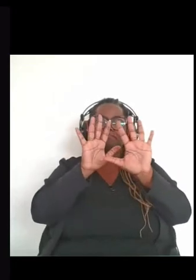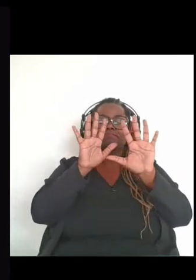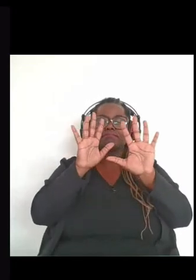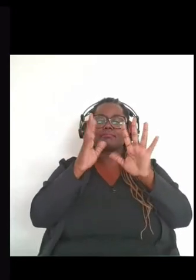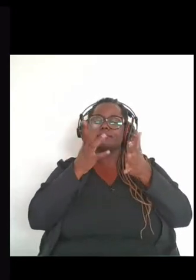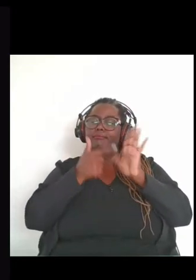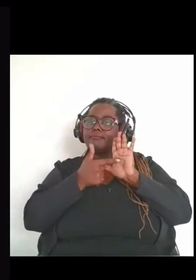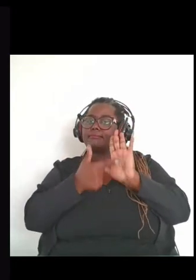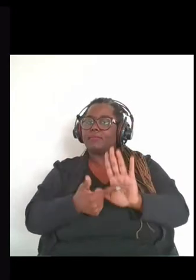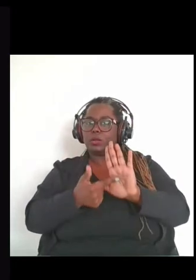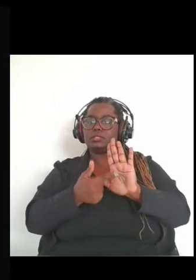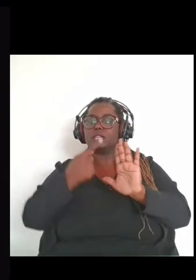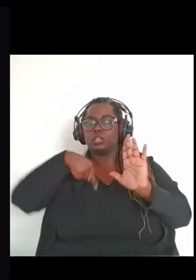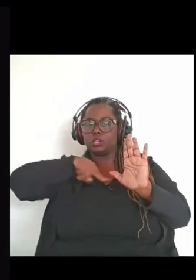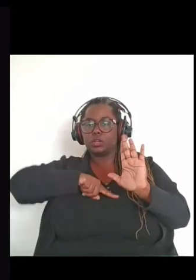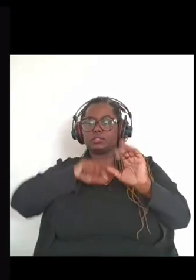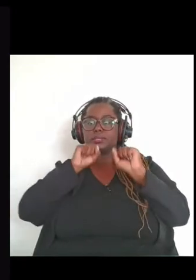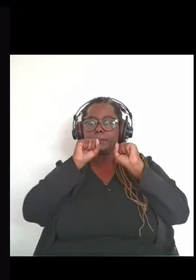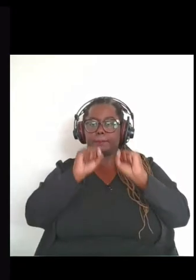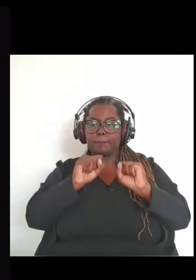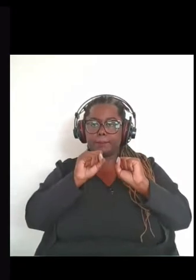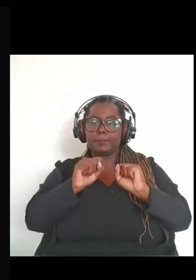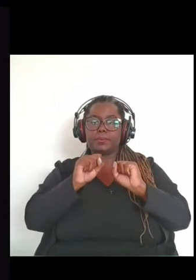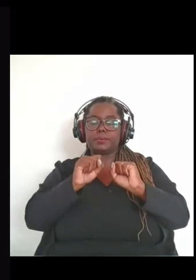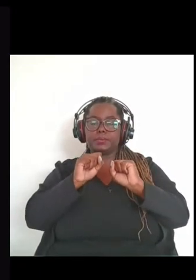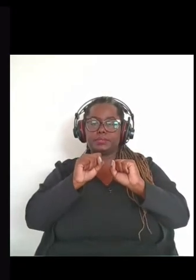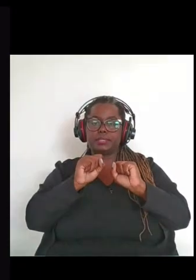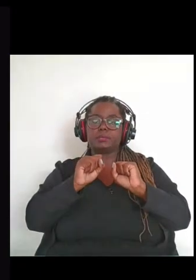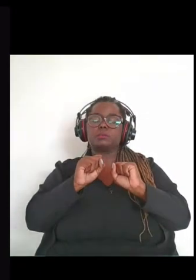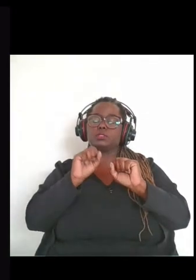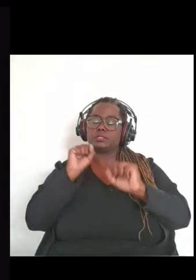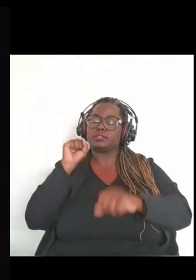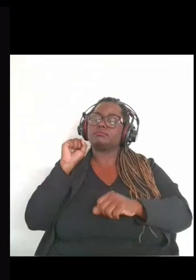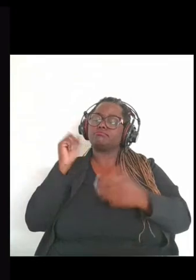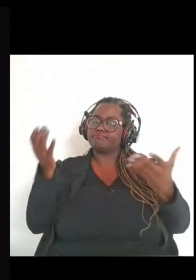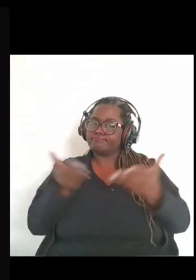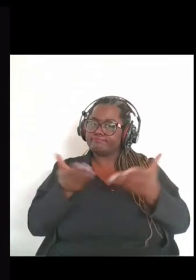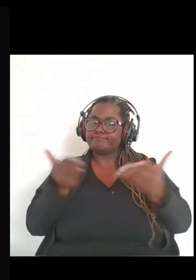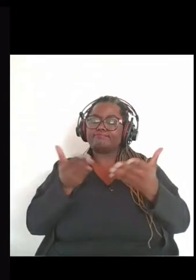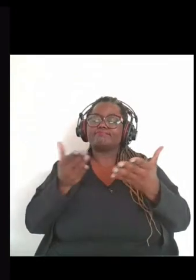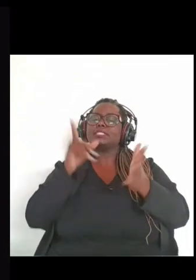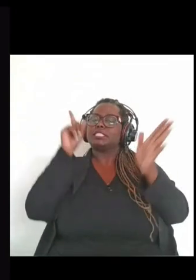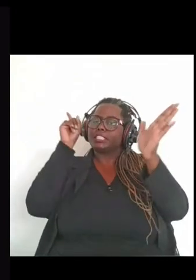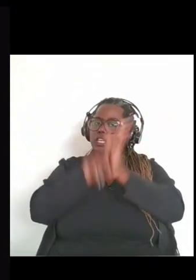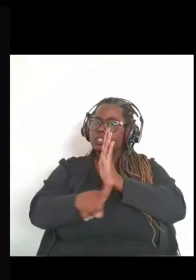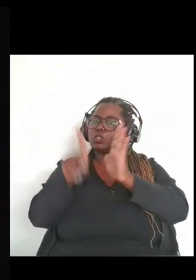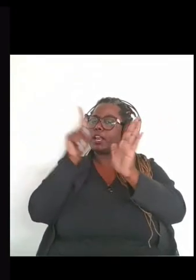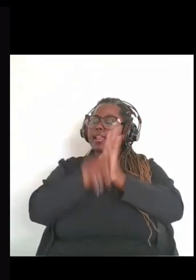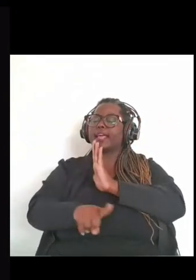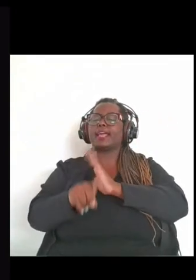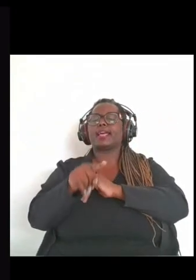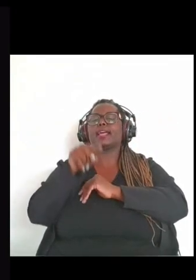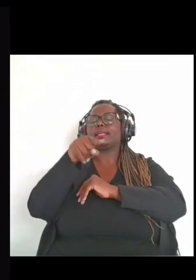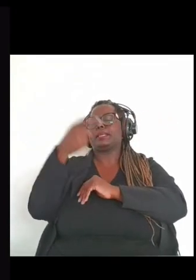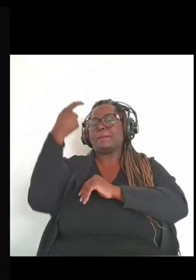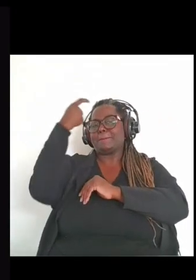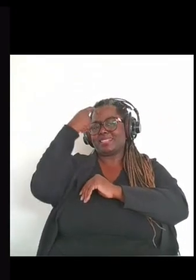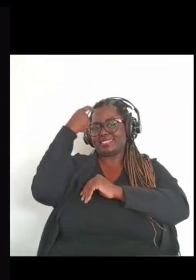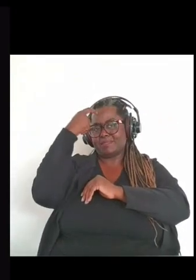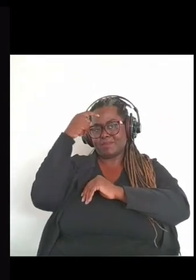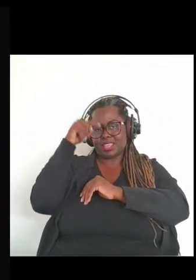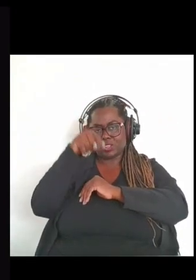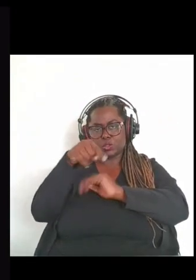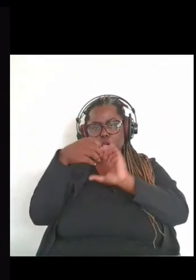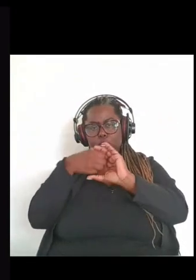uh we can now challenge this Western idea of this Western thought that has made us think that we should be so distant